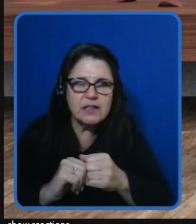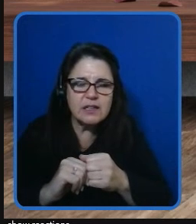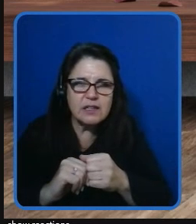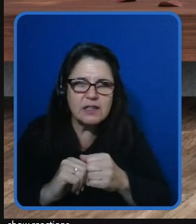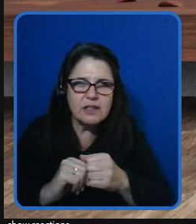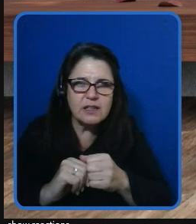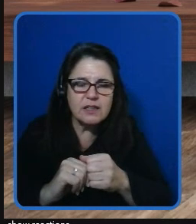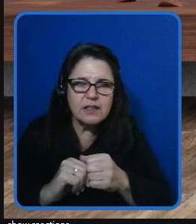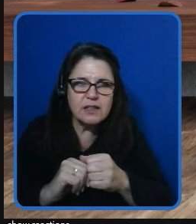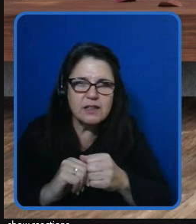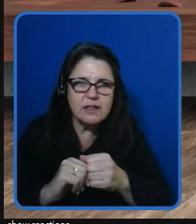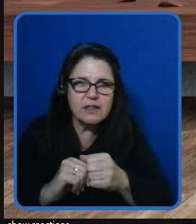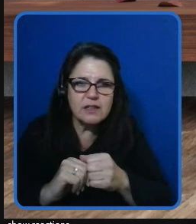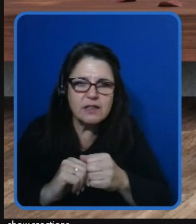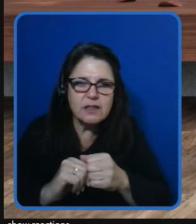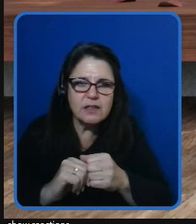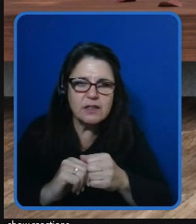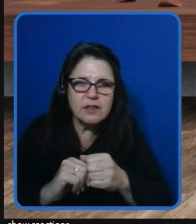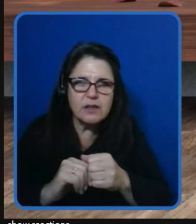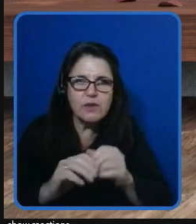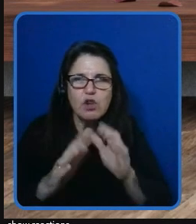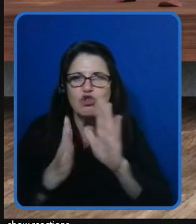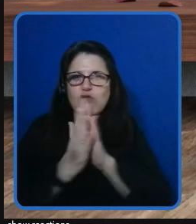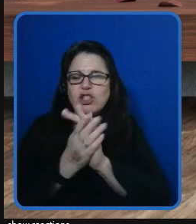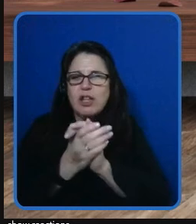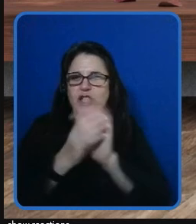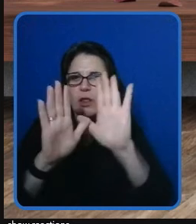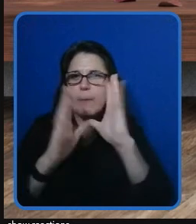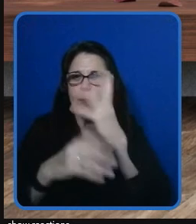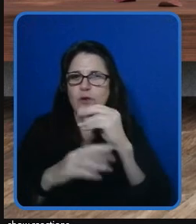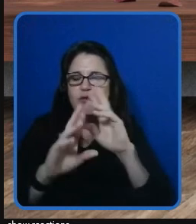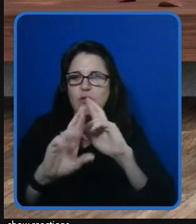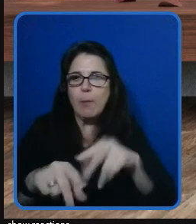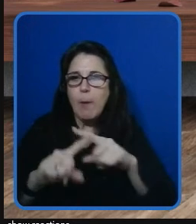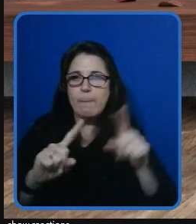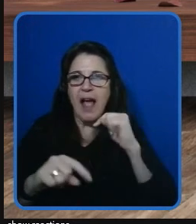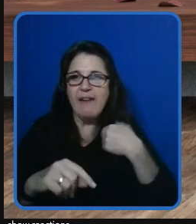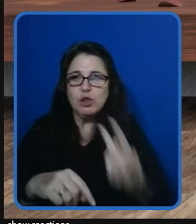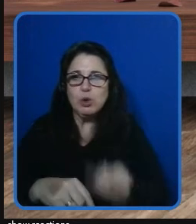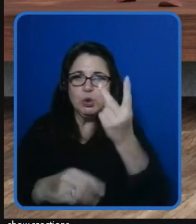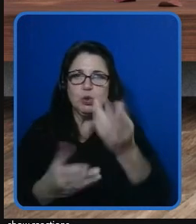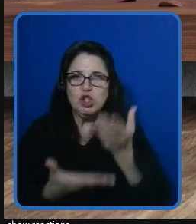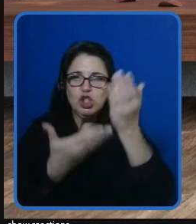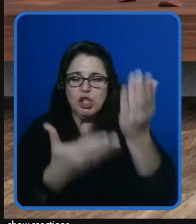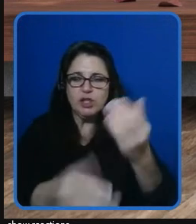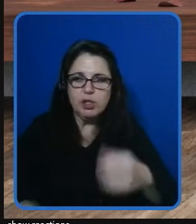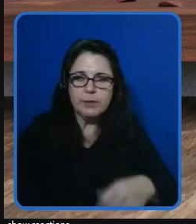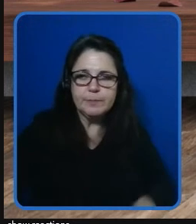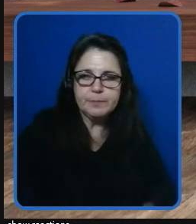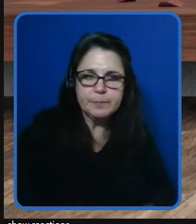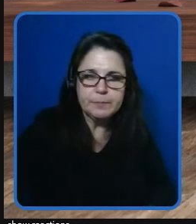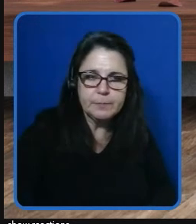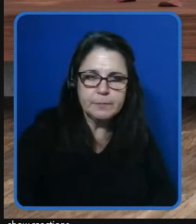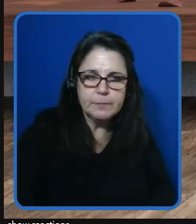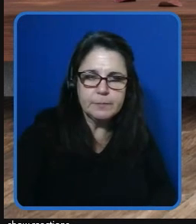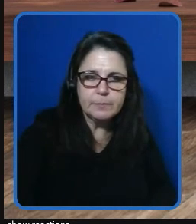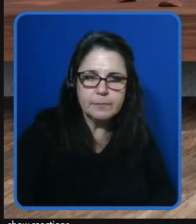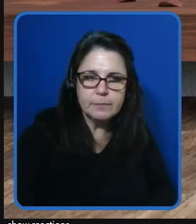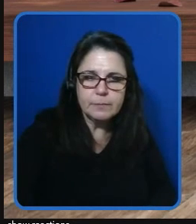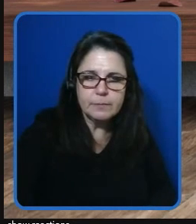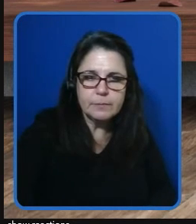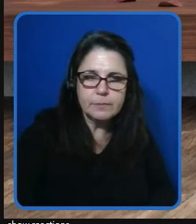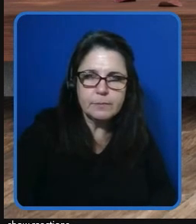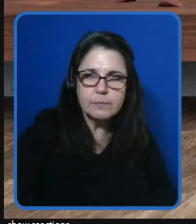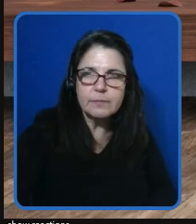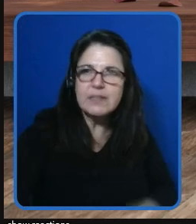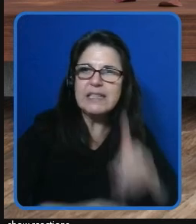Again, congratulations. I like 2 suggestions. One, tech companies, it's not just building DEI